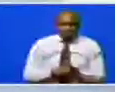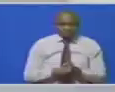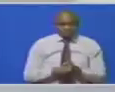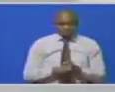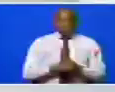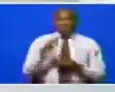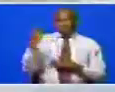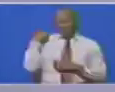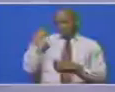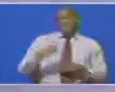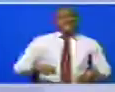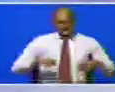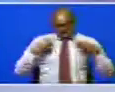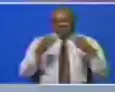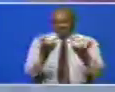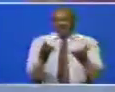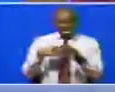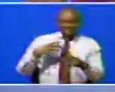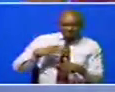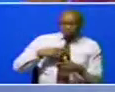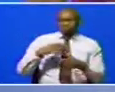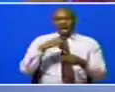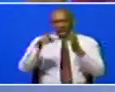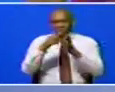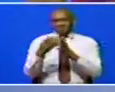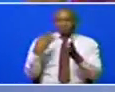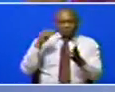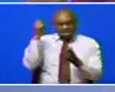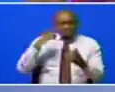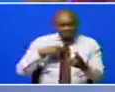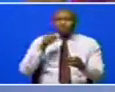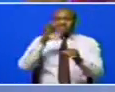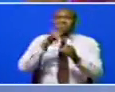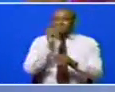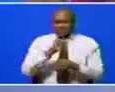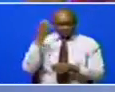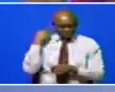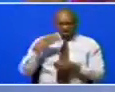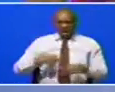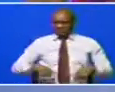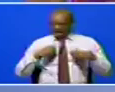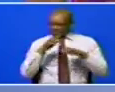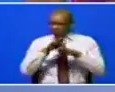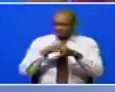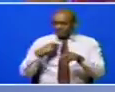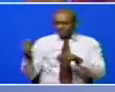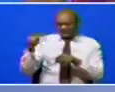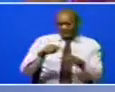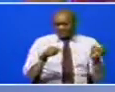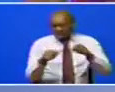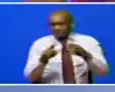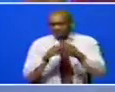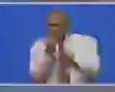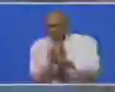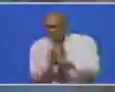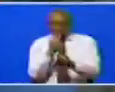Well, Yvonne, life is slowly picking up here. A couple of hours since Kenyans went to cast the ballot, life is slowly picking up. People are